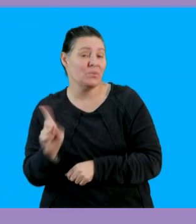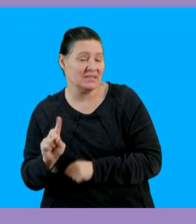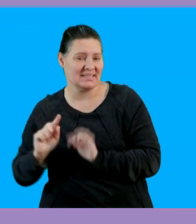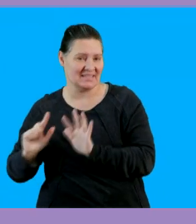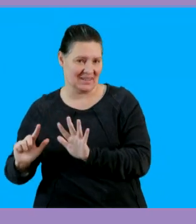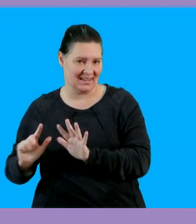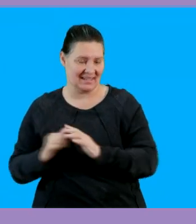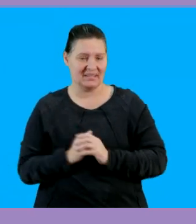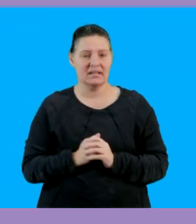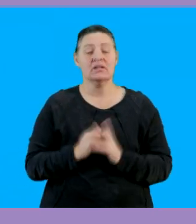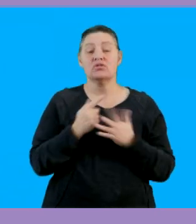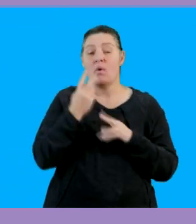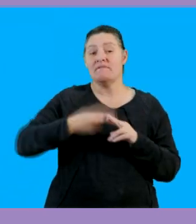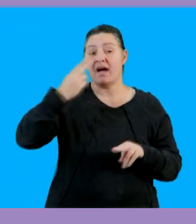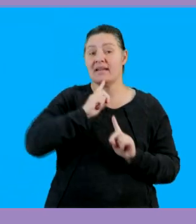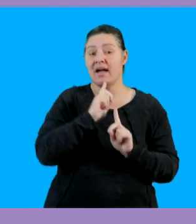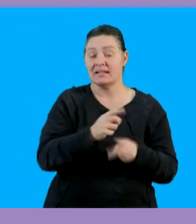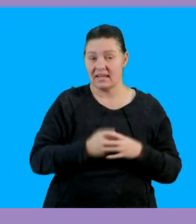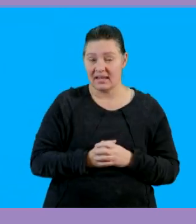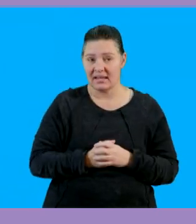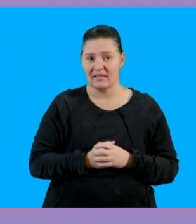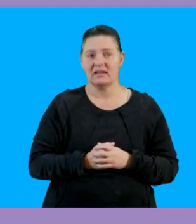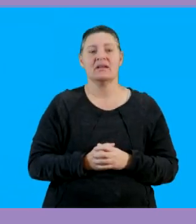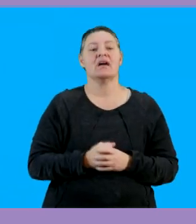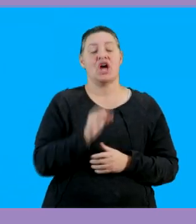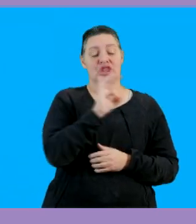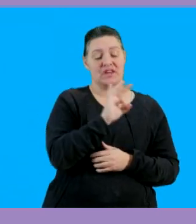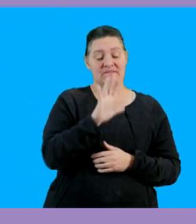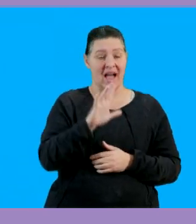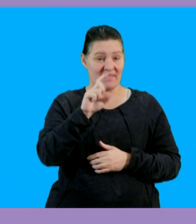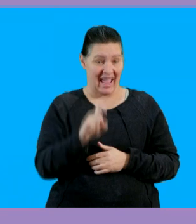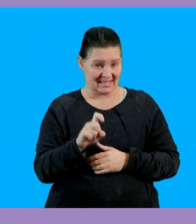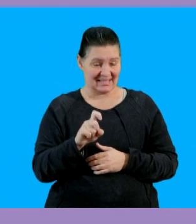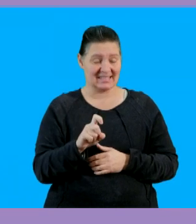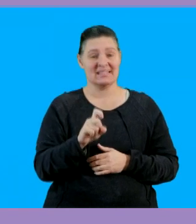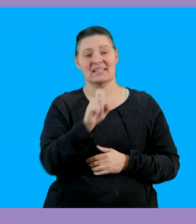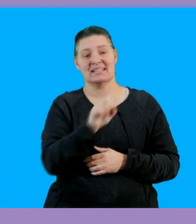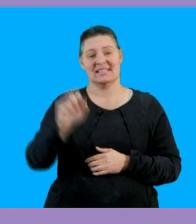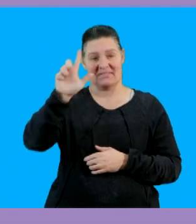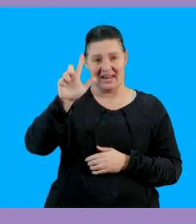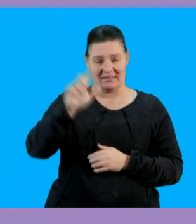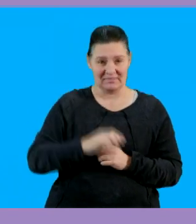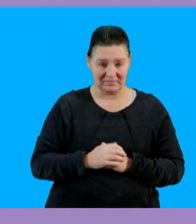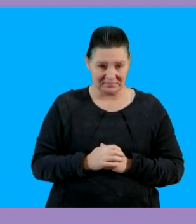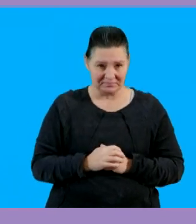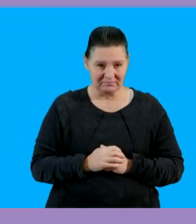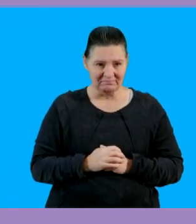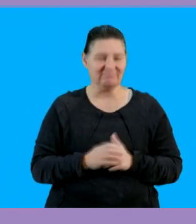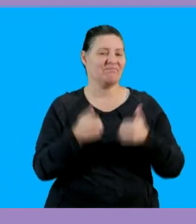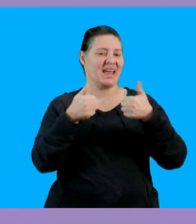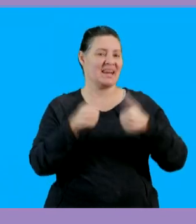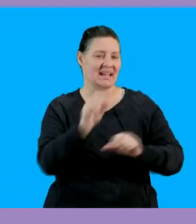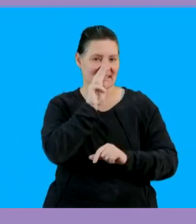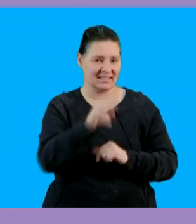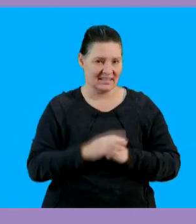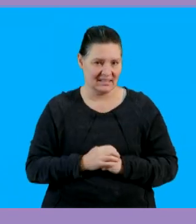us a 7. So our final answer there is going to be 35x exponent 7.